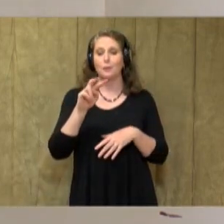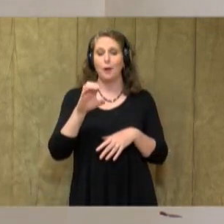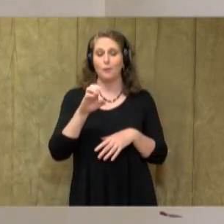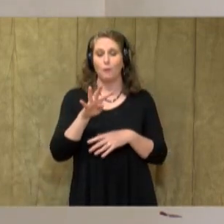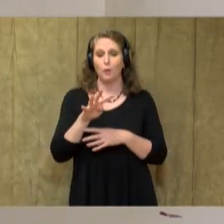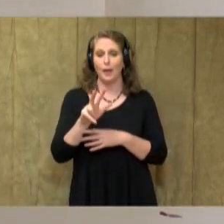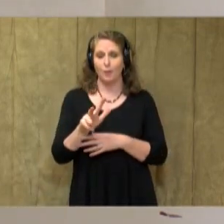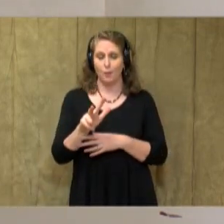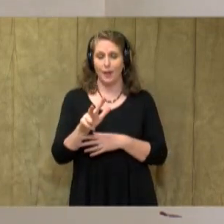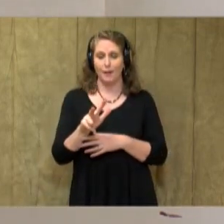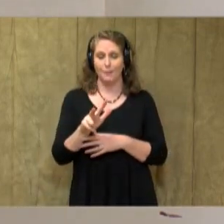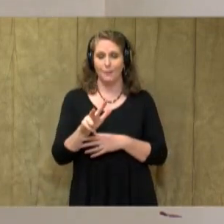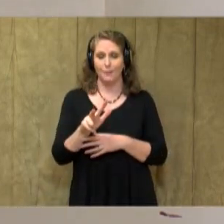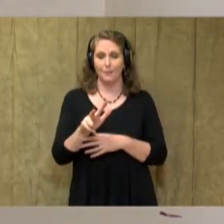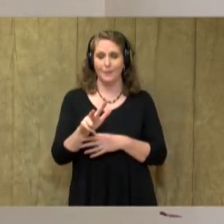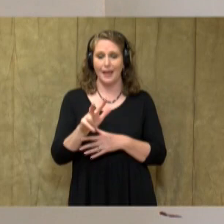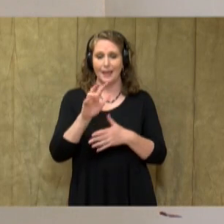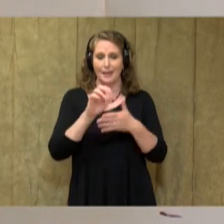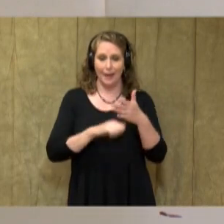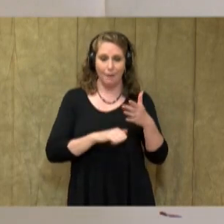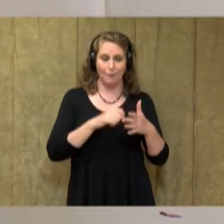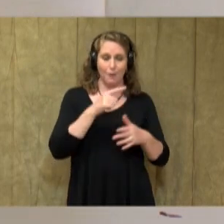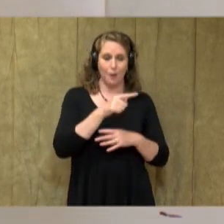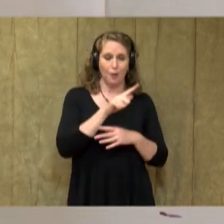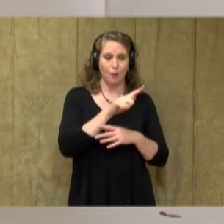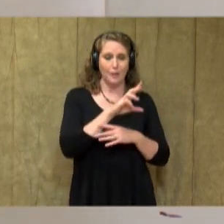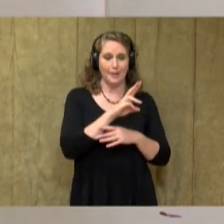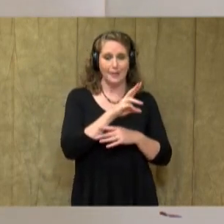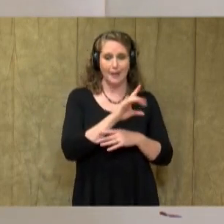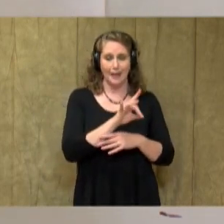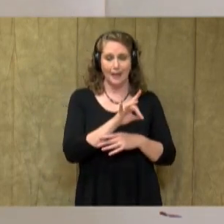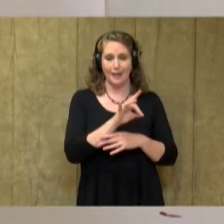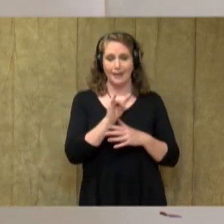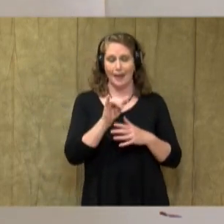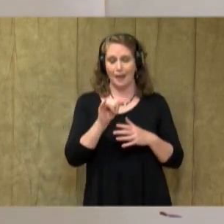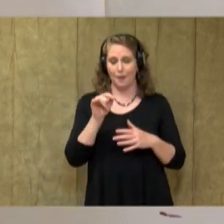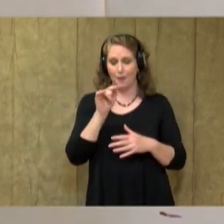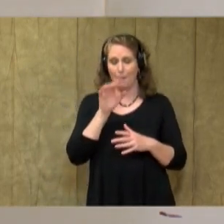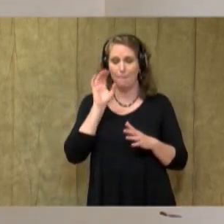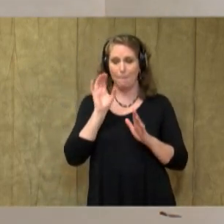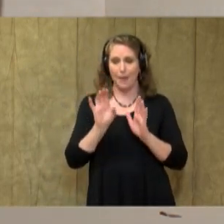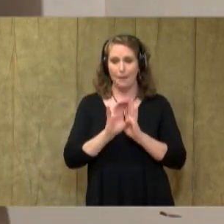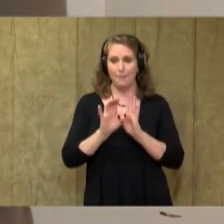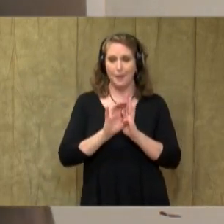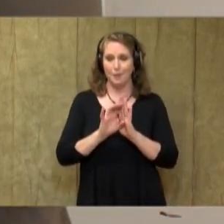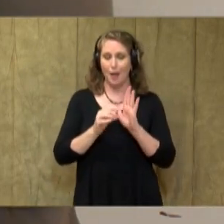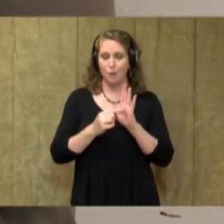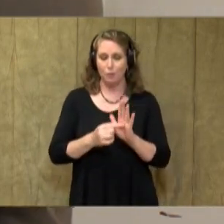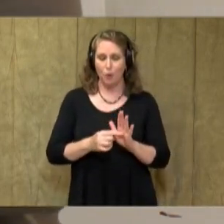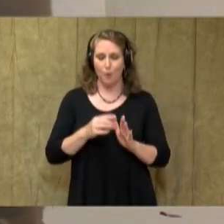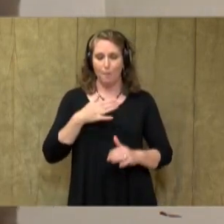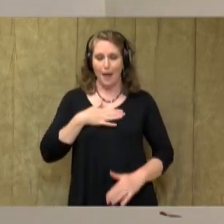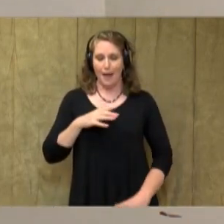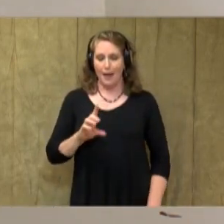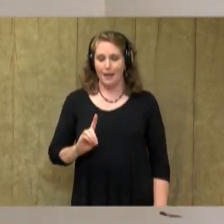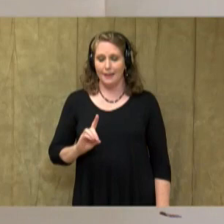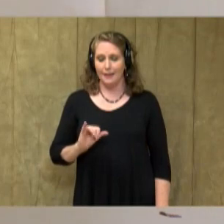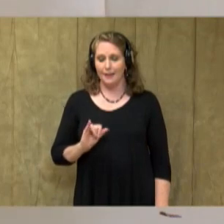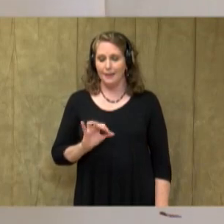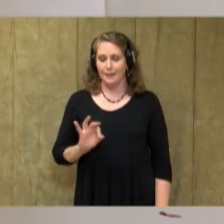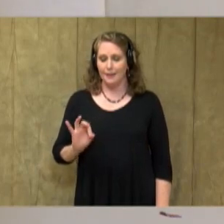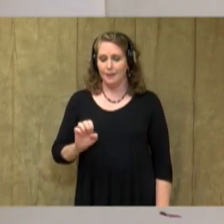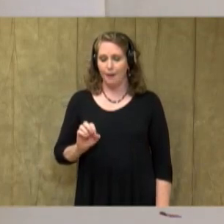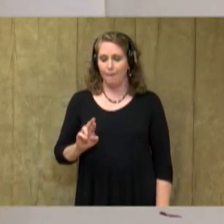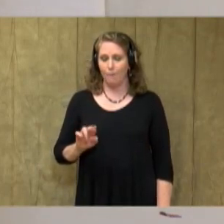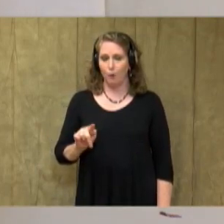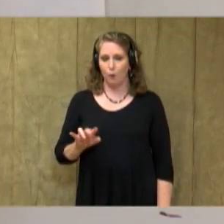243 from 368. Now I can put these together and I have my difference. What is my difference?